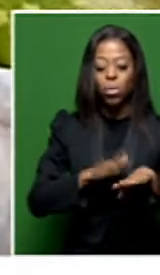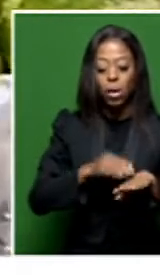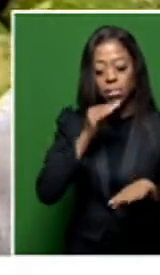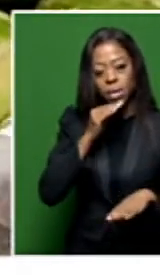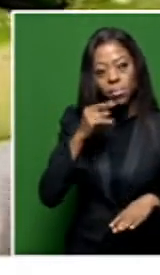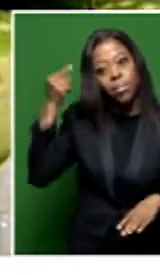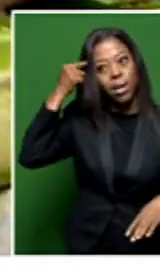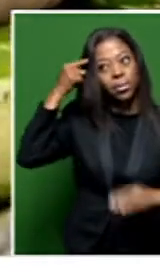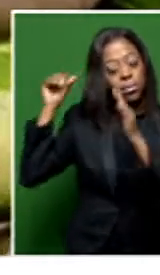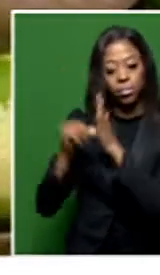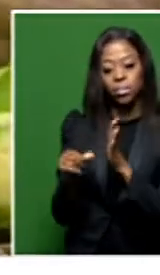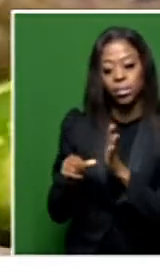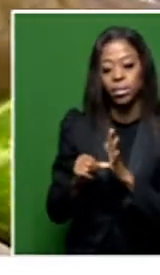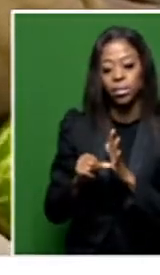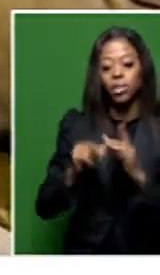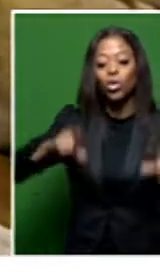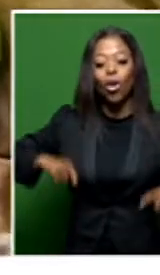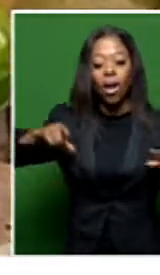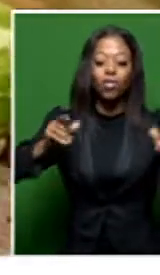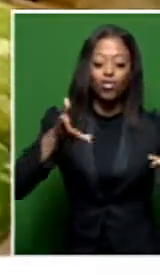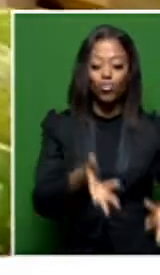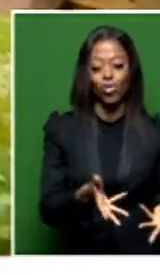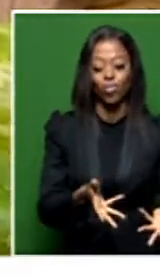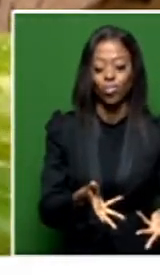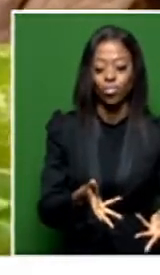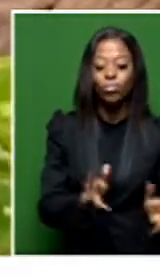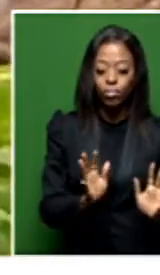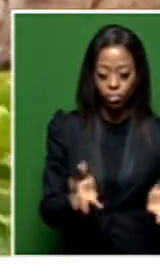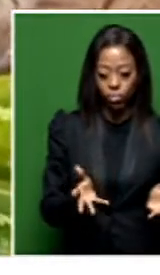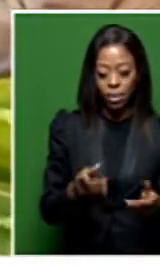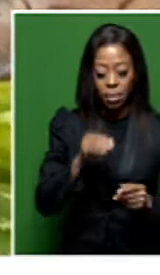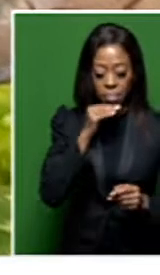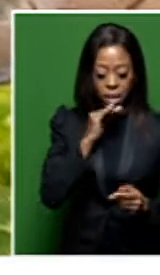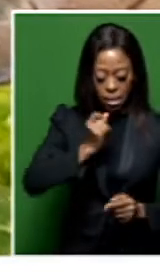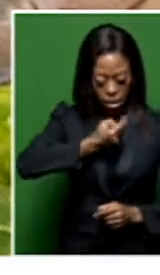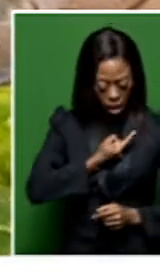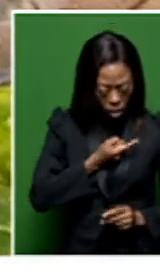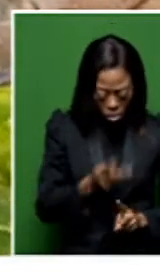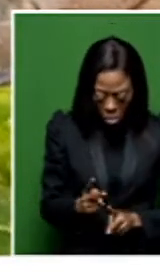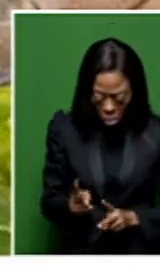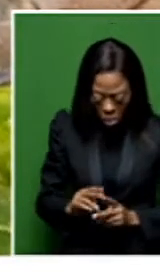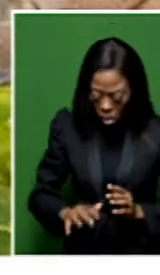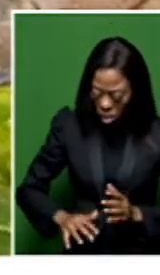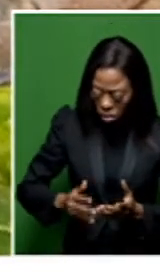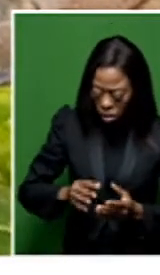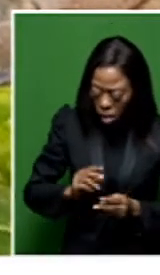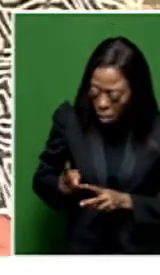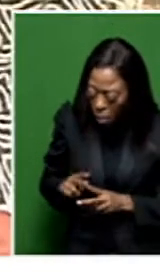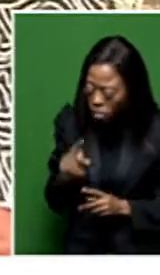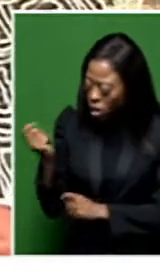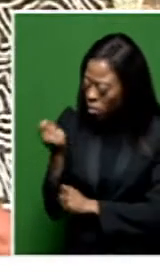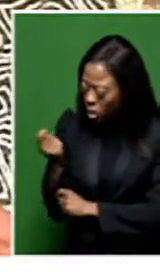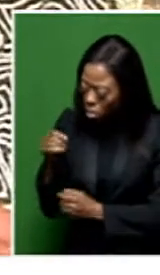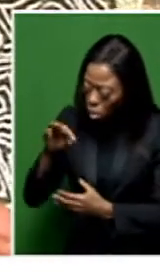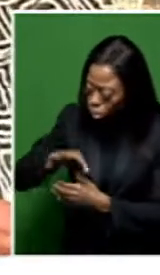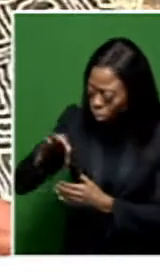move towards. It's a lifestyle, it's a way of life. So you need to know how to grow your own vegetables. Growing your own vegetables, what it does is